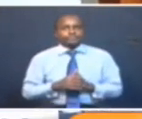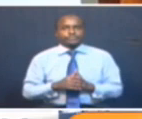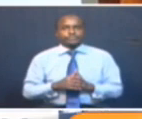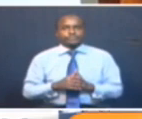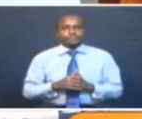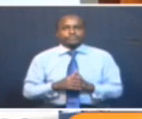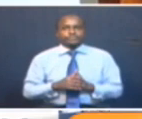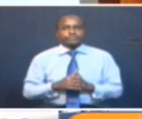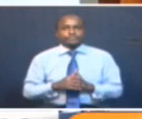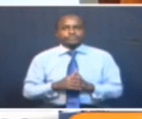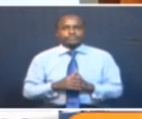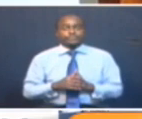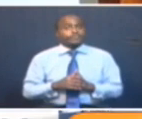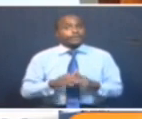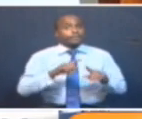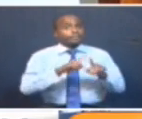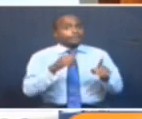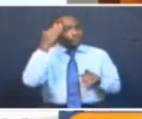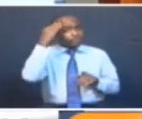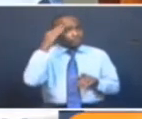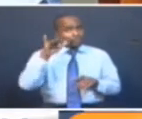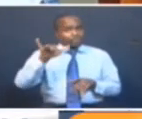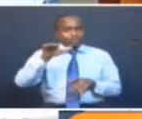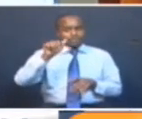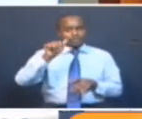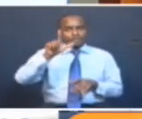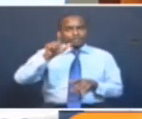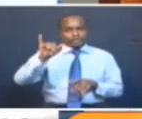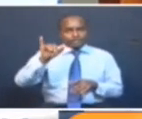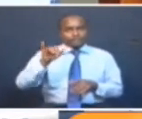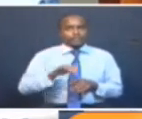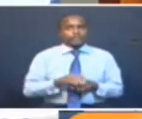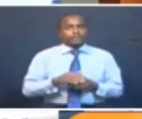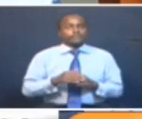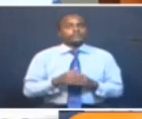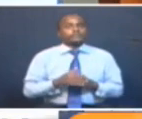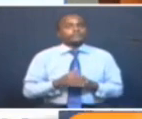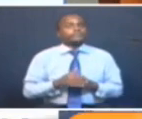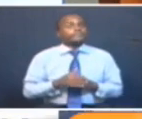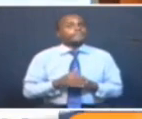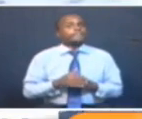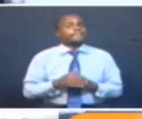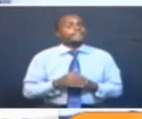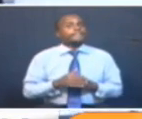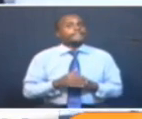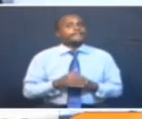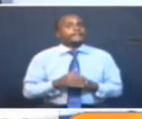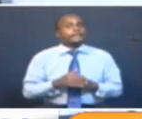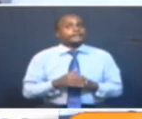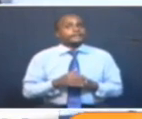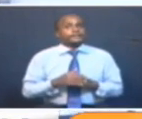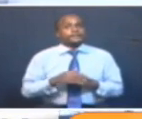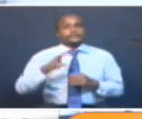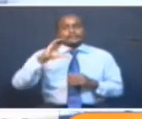Brilliant. Great. But you know, YALI, the Young African Leaders Initiative. Yes. You know, the